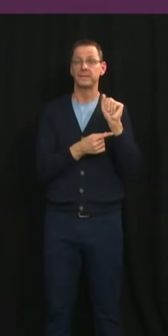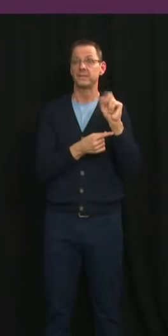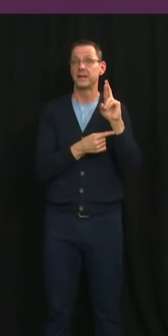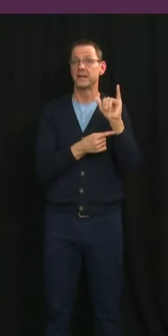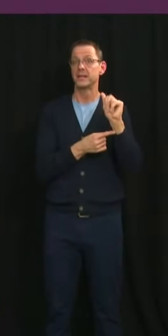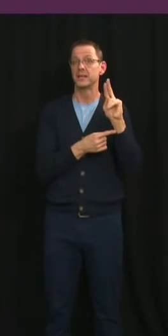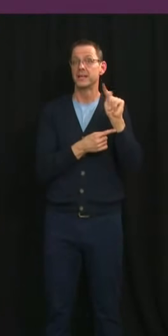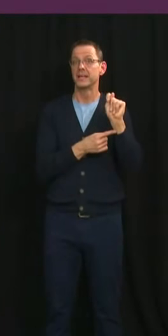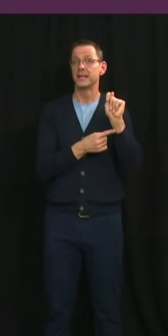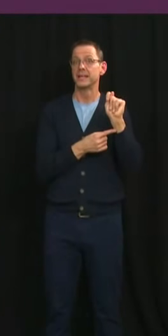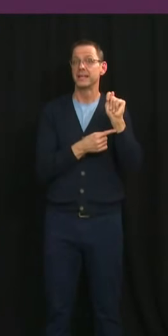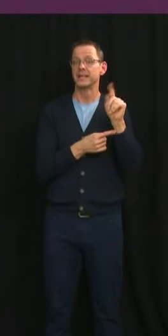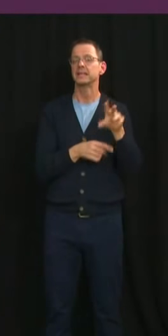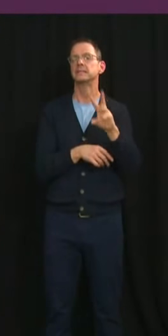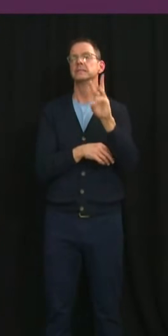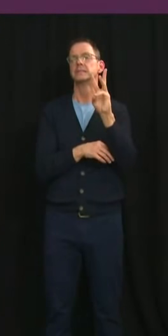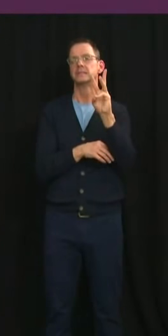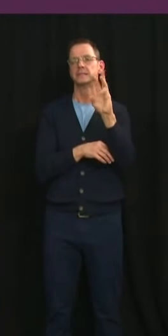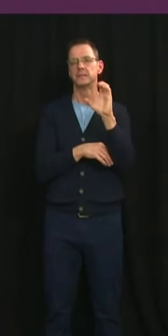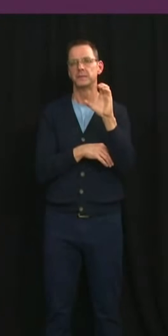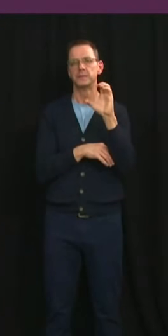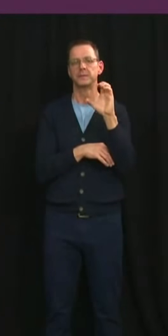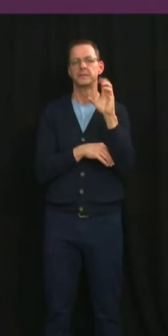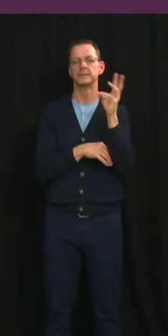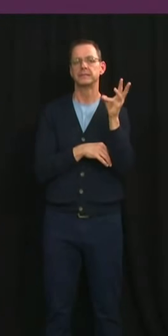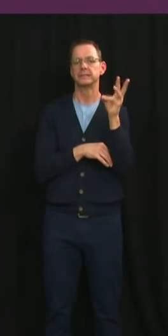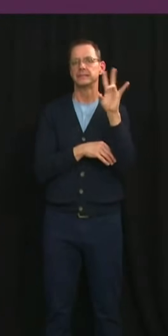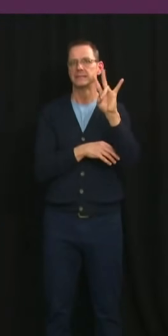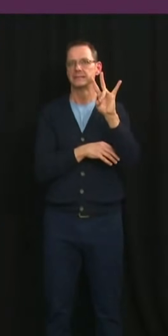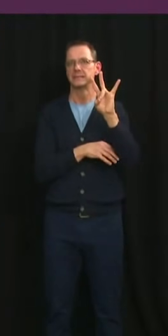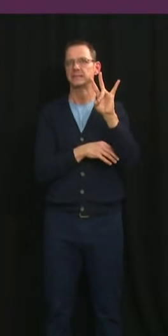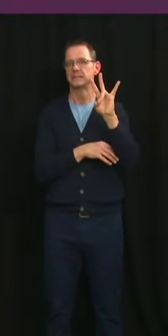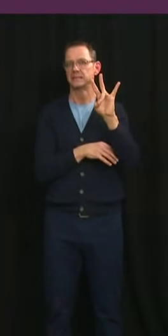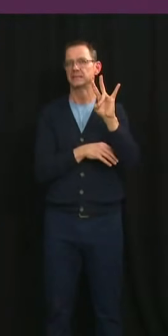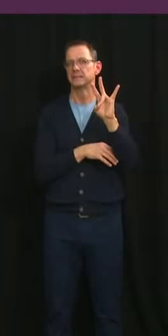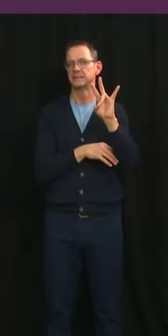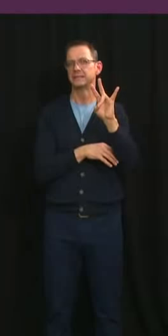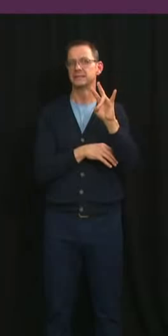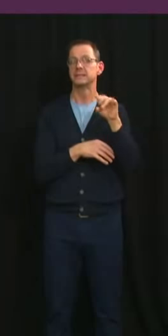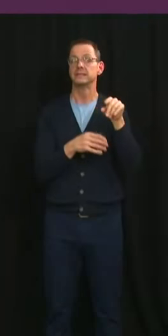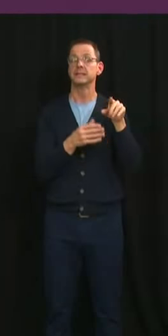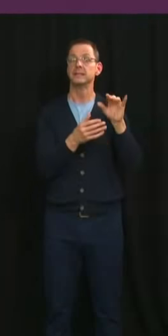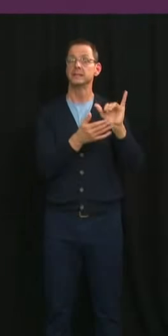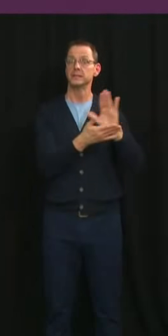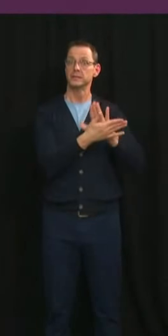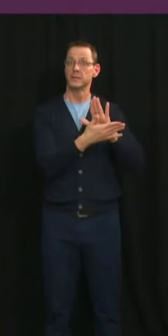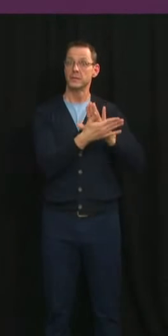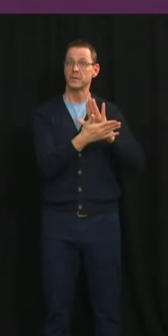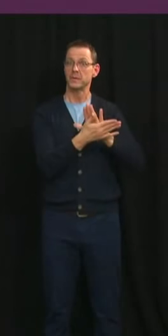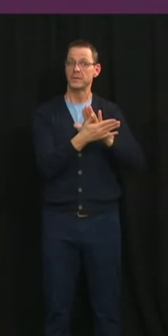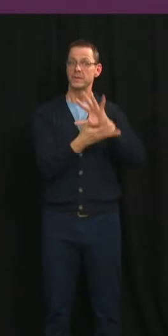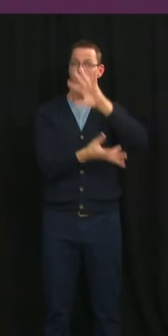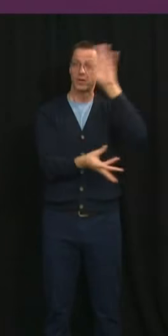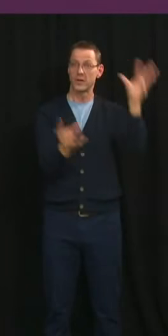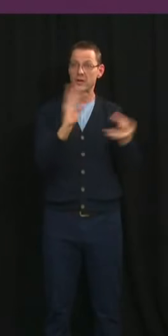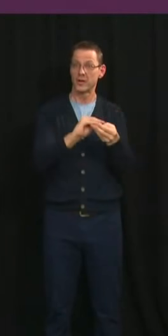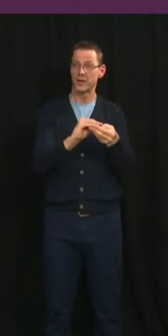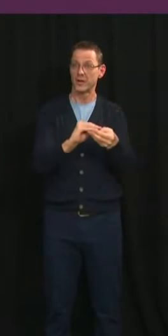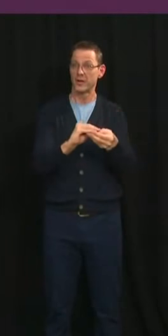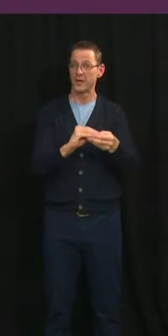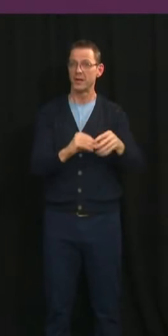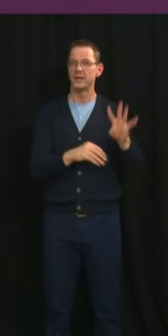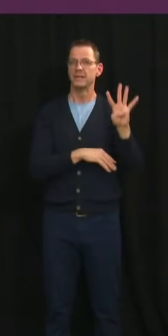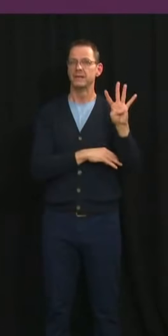17% of all the schools in the province. There are 328 people in hospital for COVID-19 treatment,